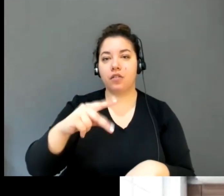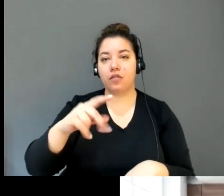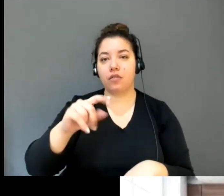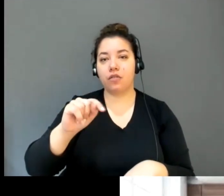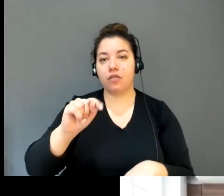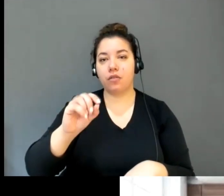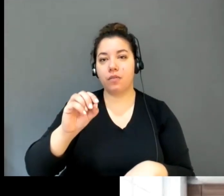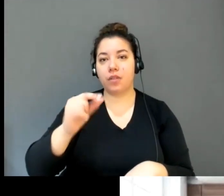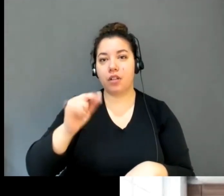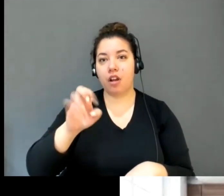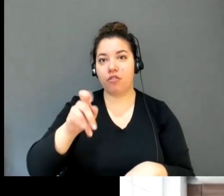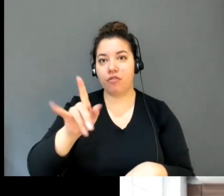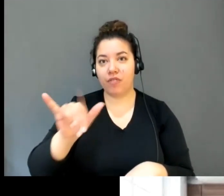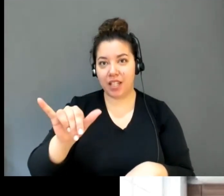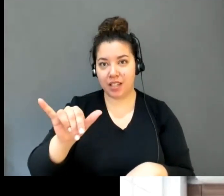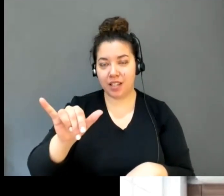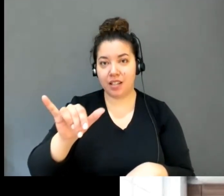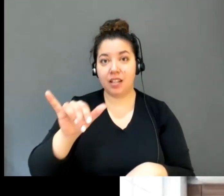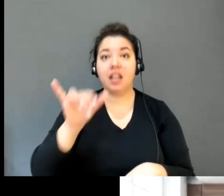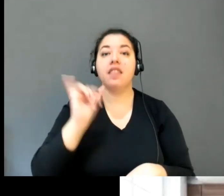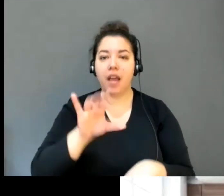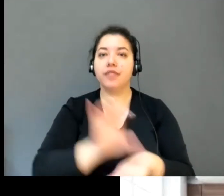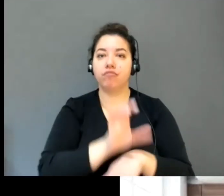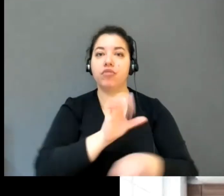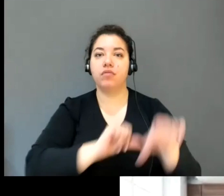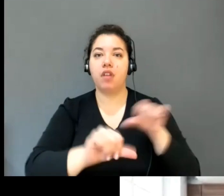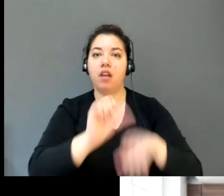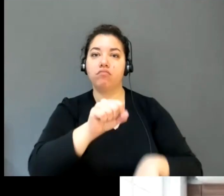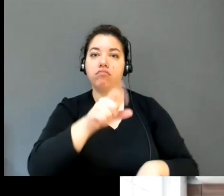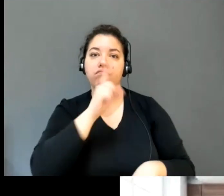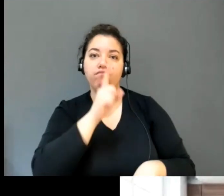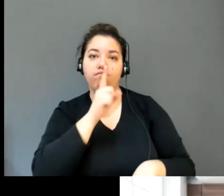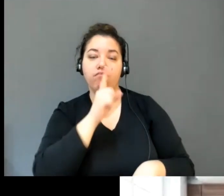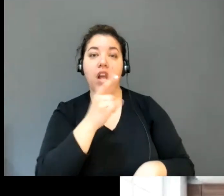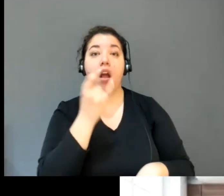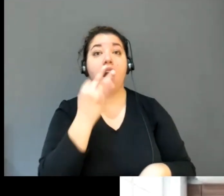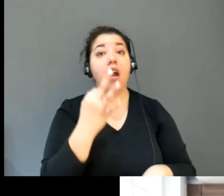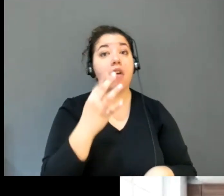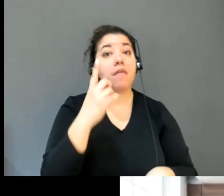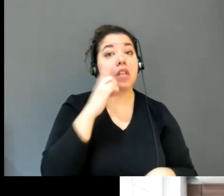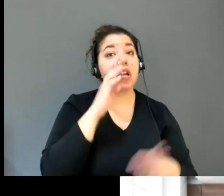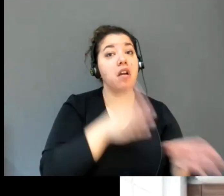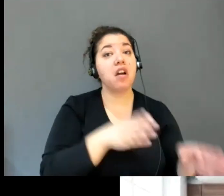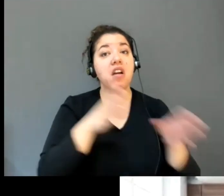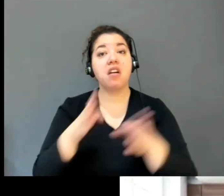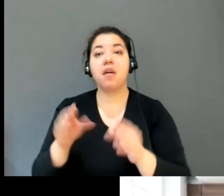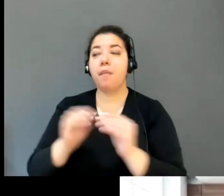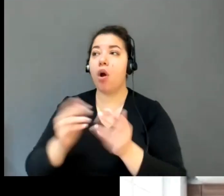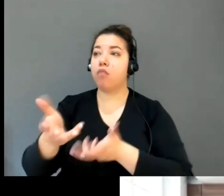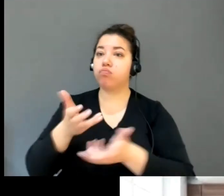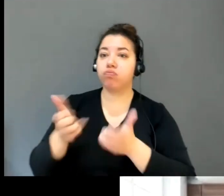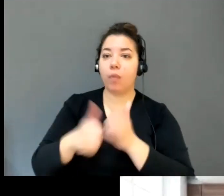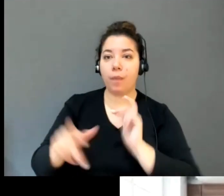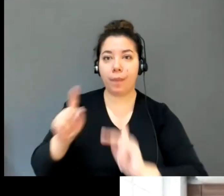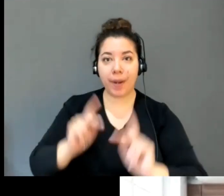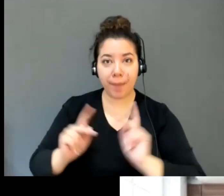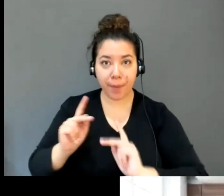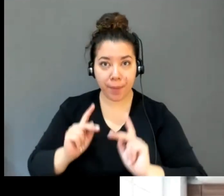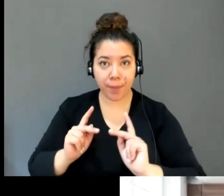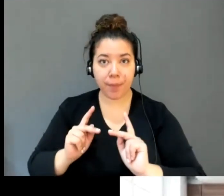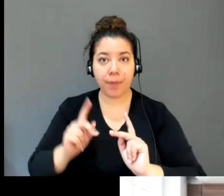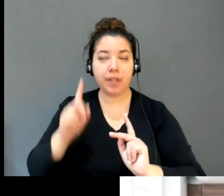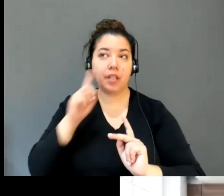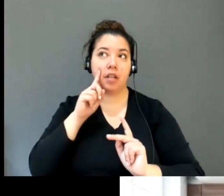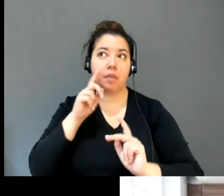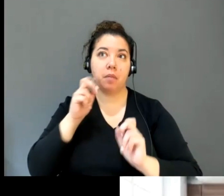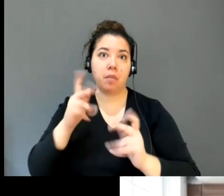definitely the place to go. If you're looking at a career where you're more working with people and you're working to engage